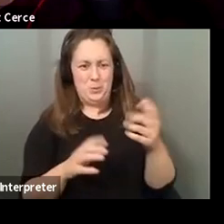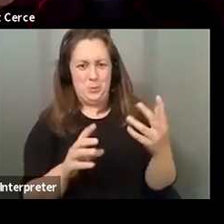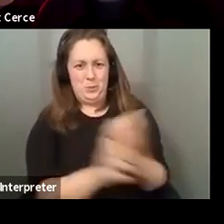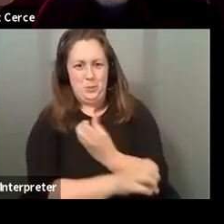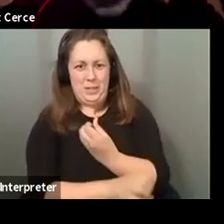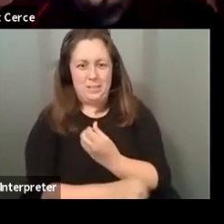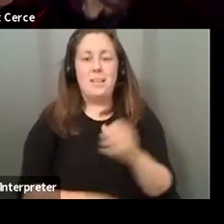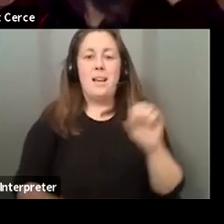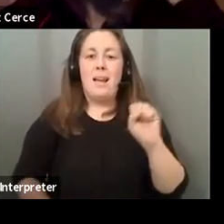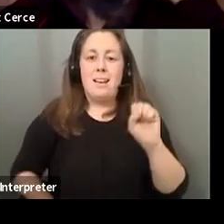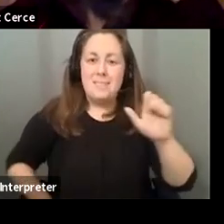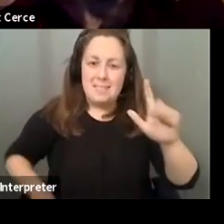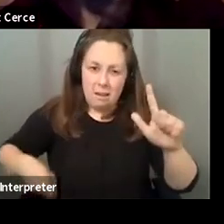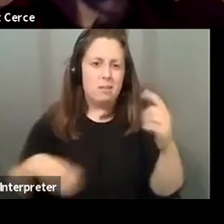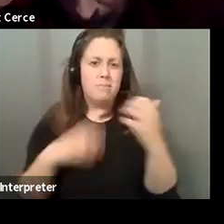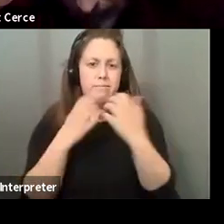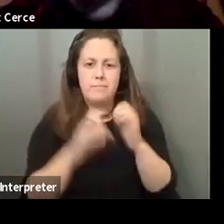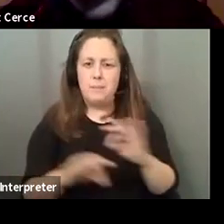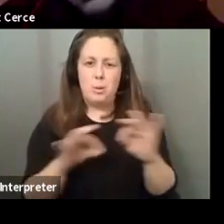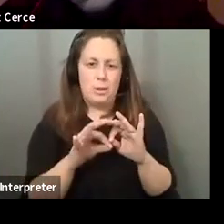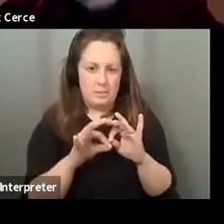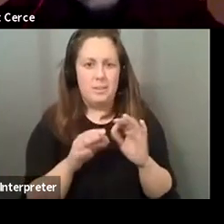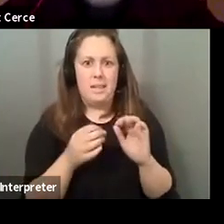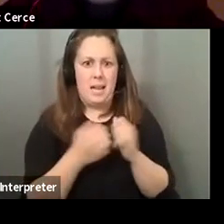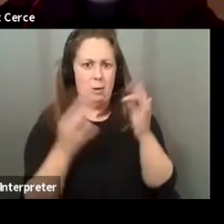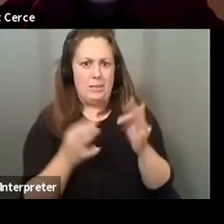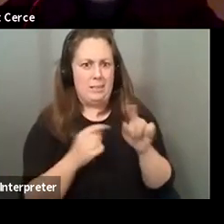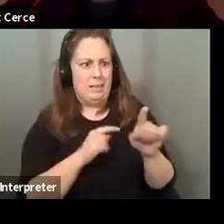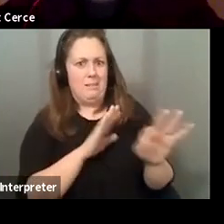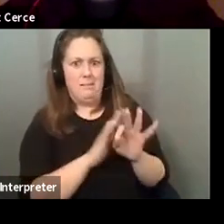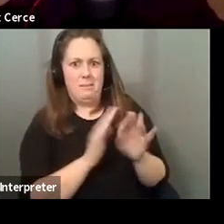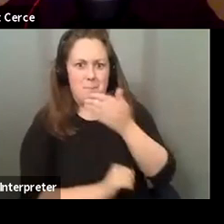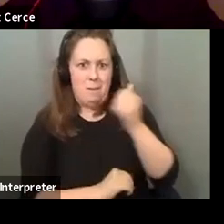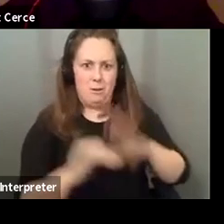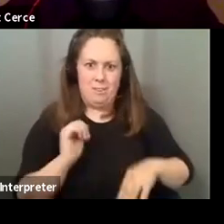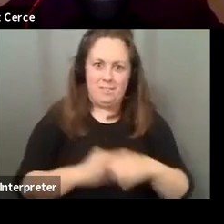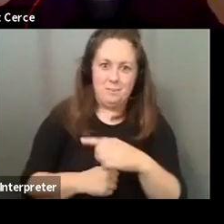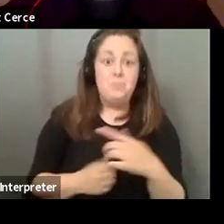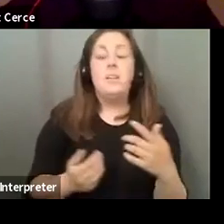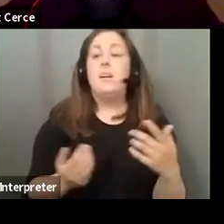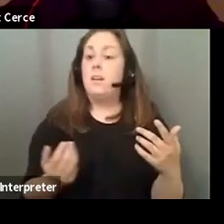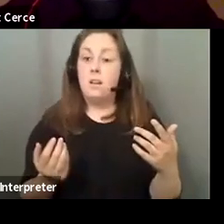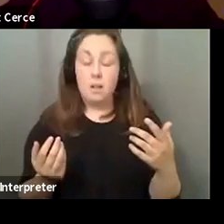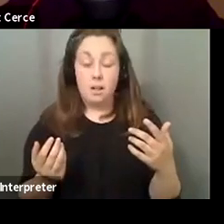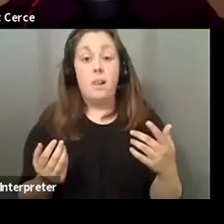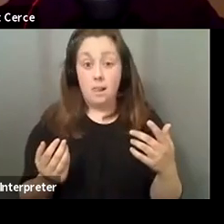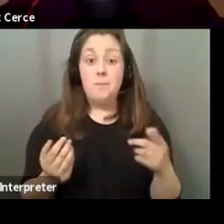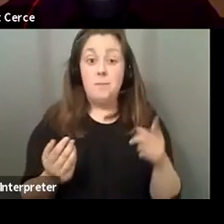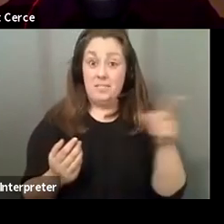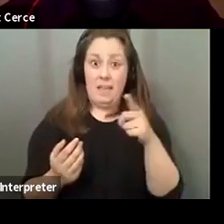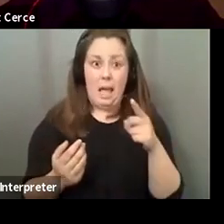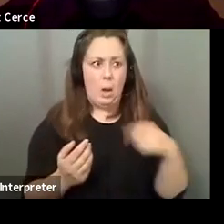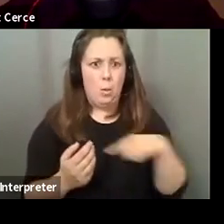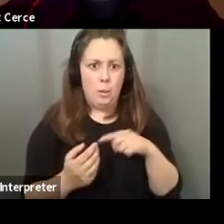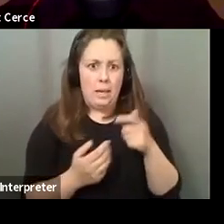So in other programs that are in the journal of actually provide other ideas for us to do in Norton Public Schools outside